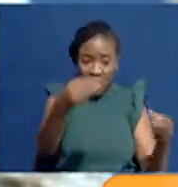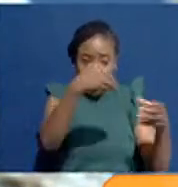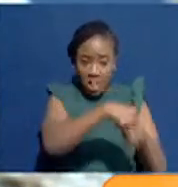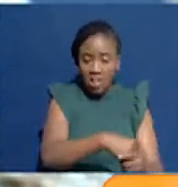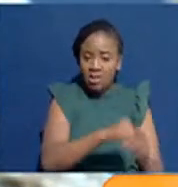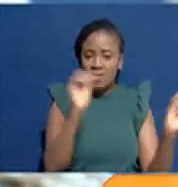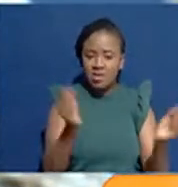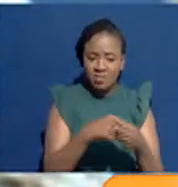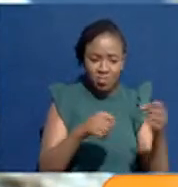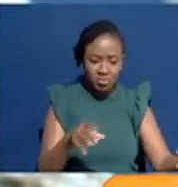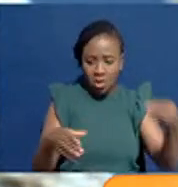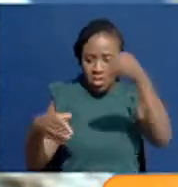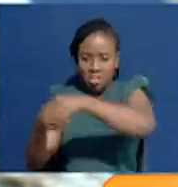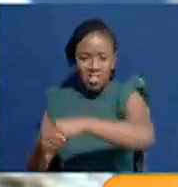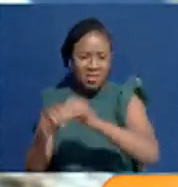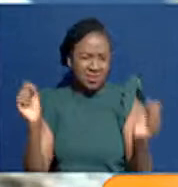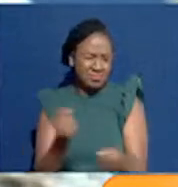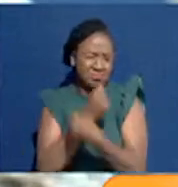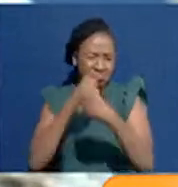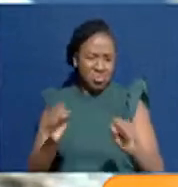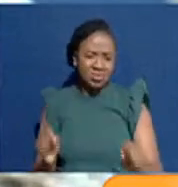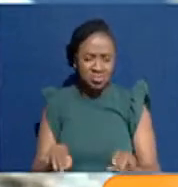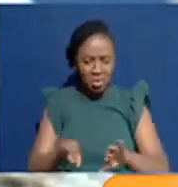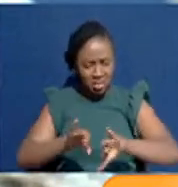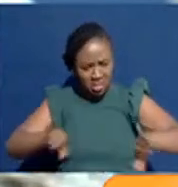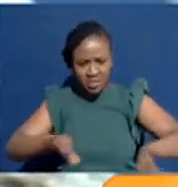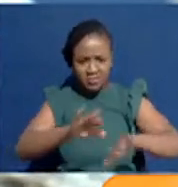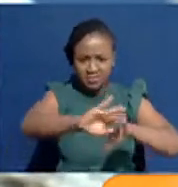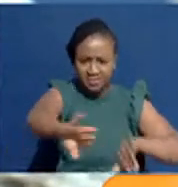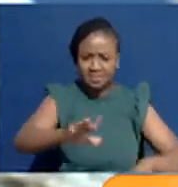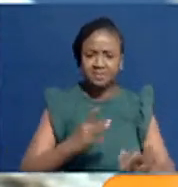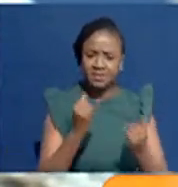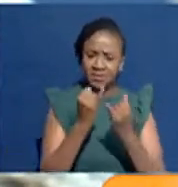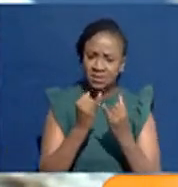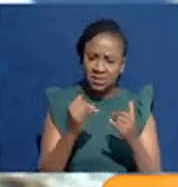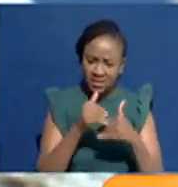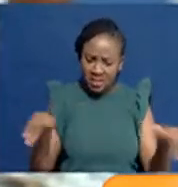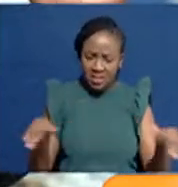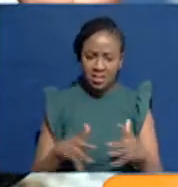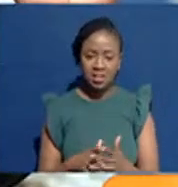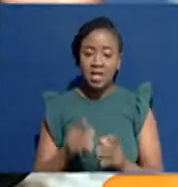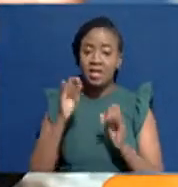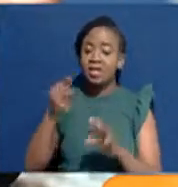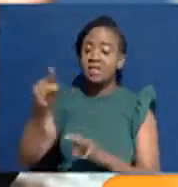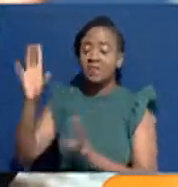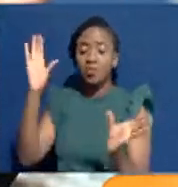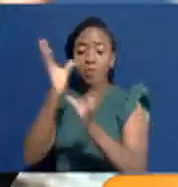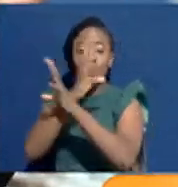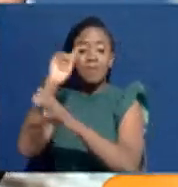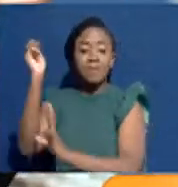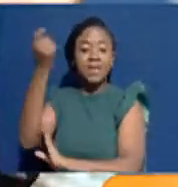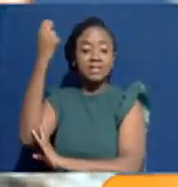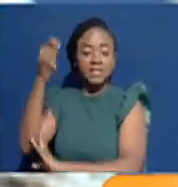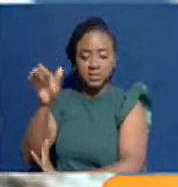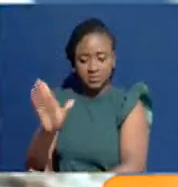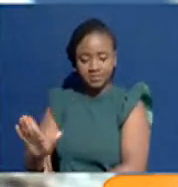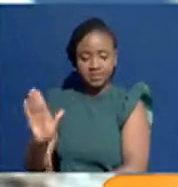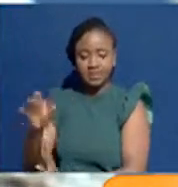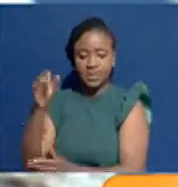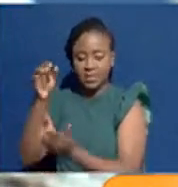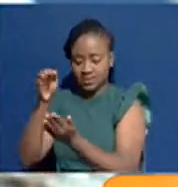serve more than one branch of government at the same time. If you are the president, sit in State House, let Treasury